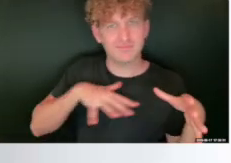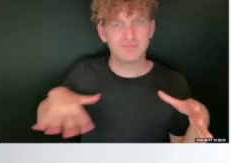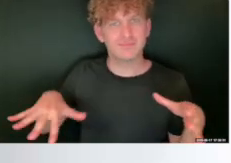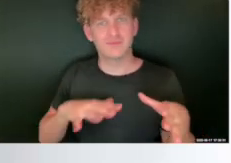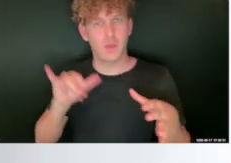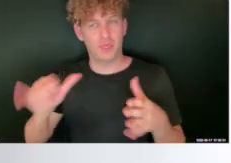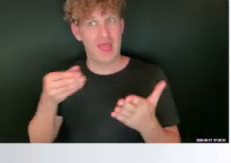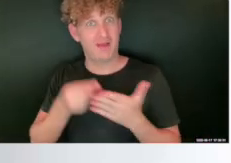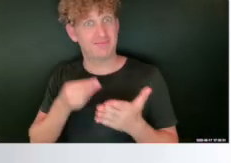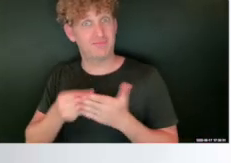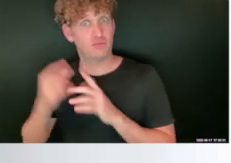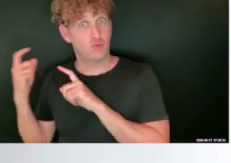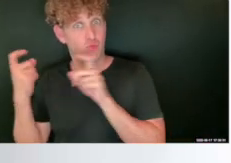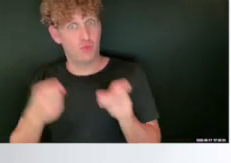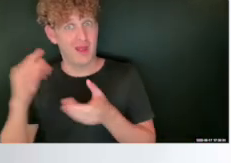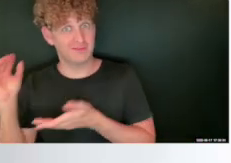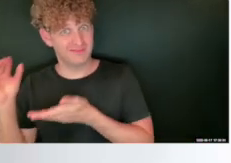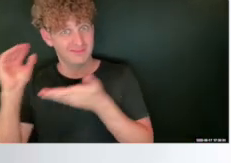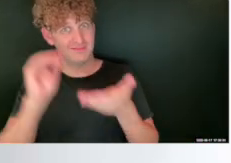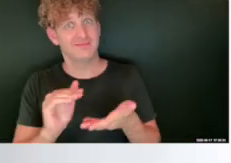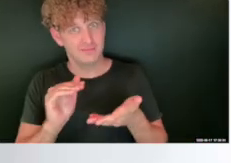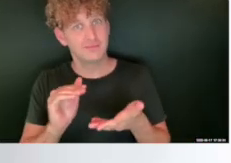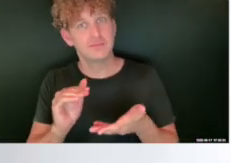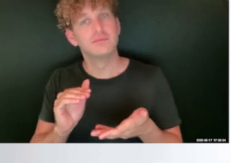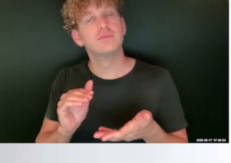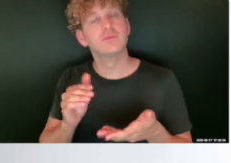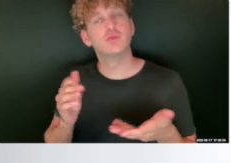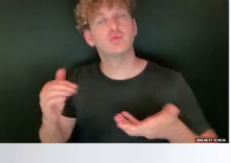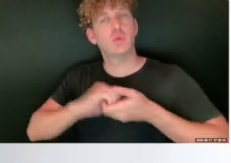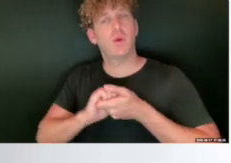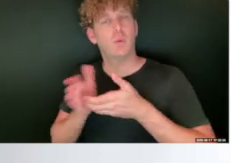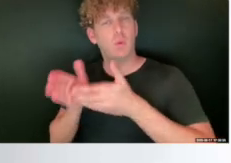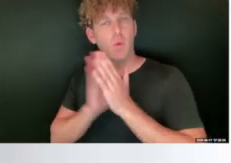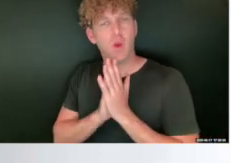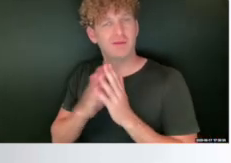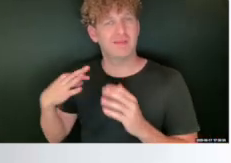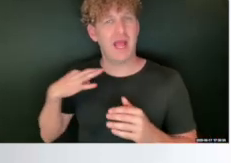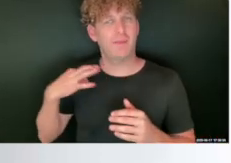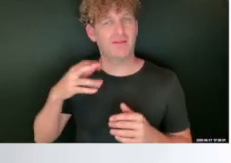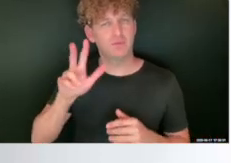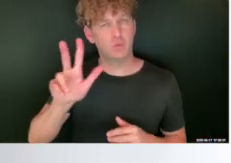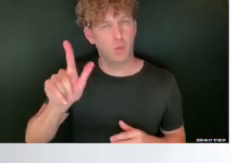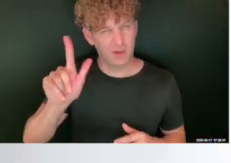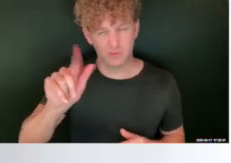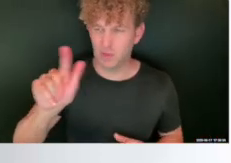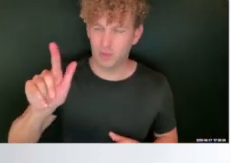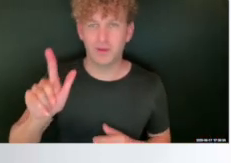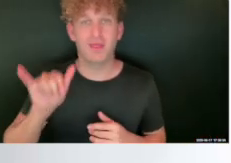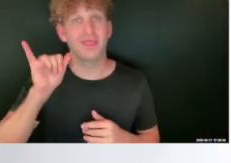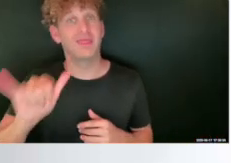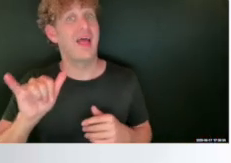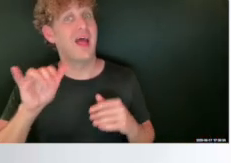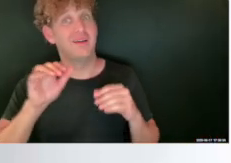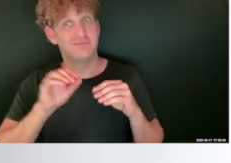get around without owning a car. This place-based investment approach encourages